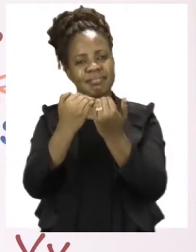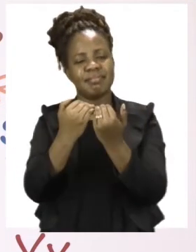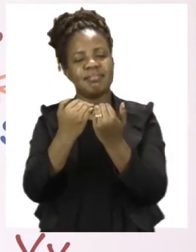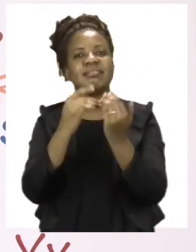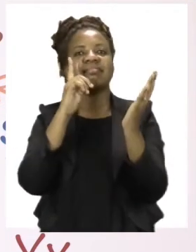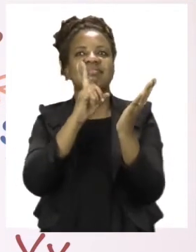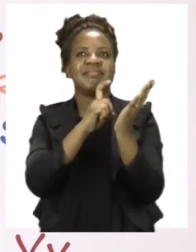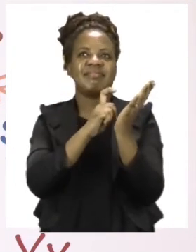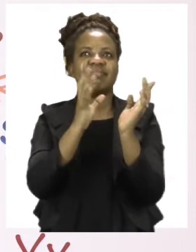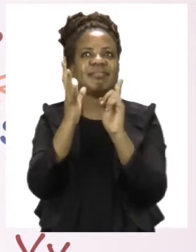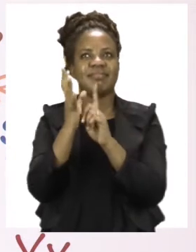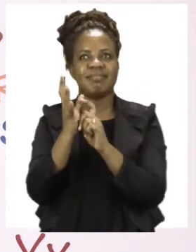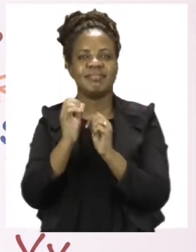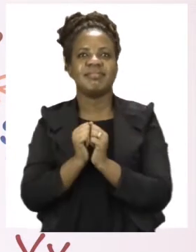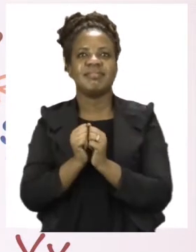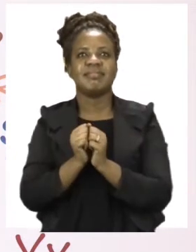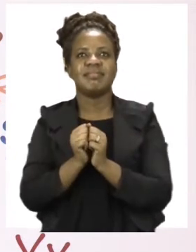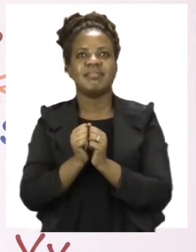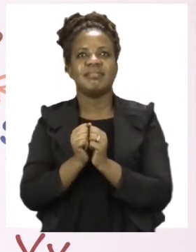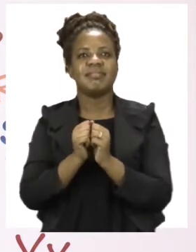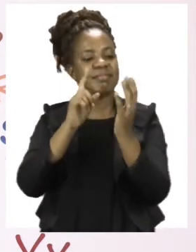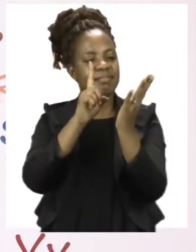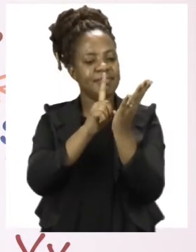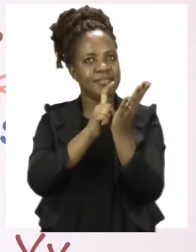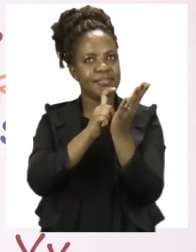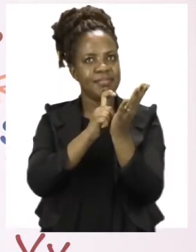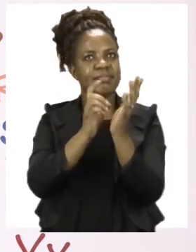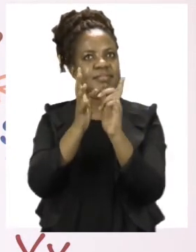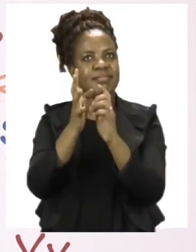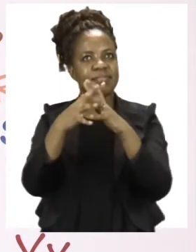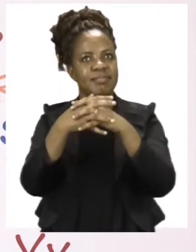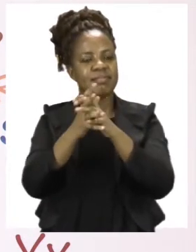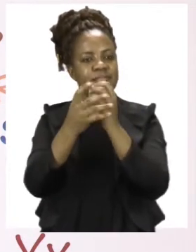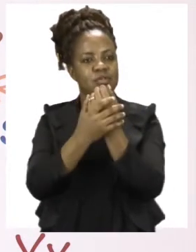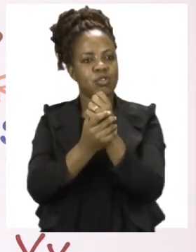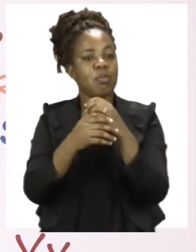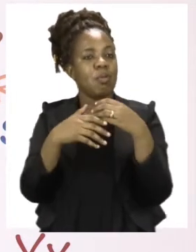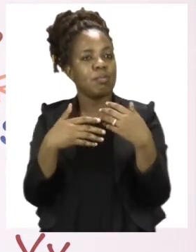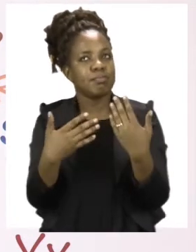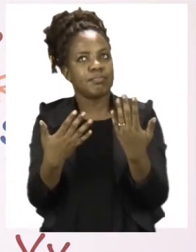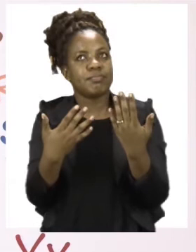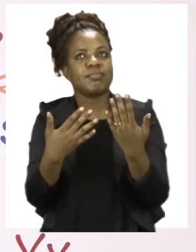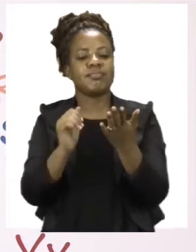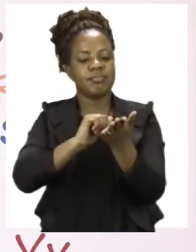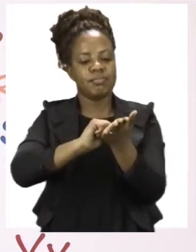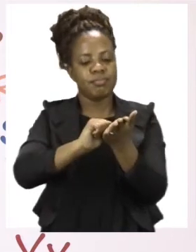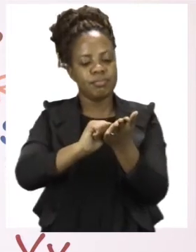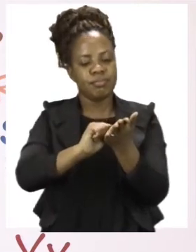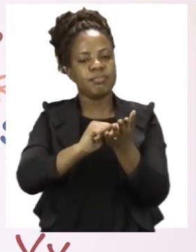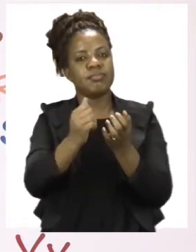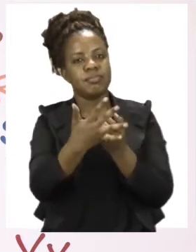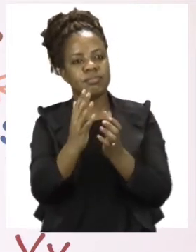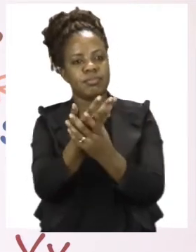sanitize. Remember, you can always sanitize as well as washing your hands. Just make sure you use soap